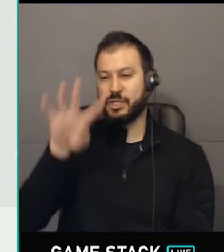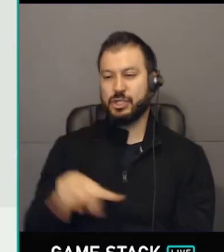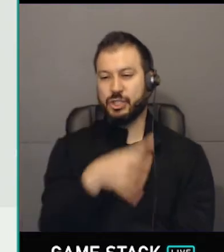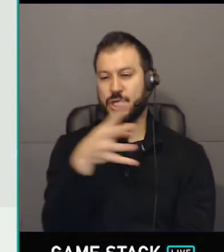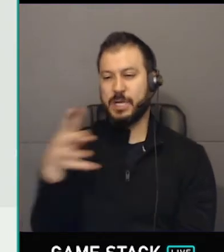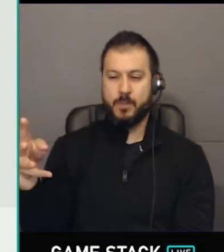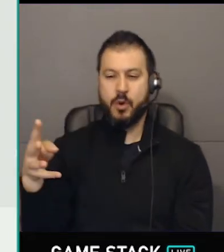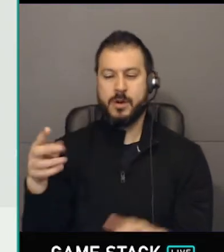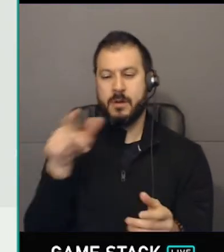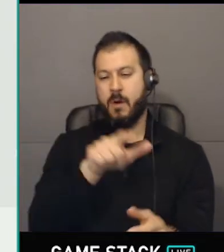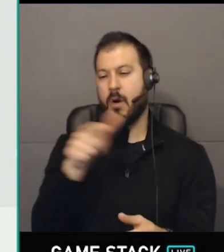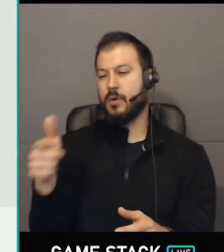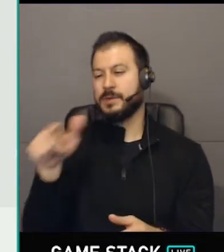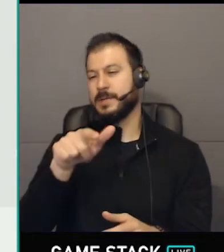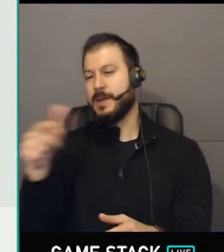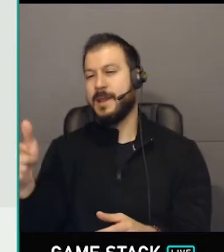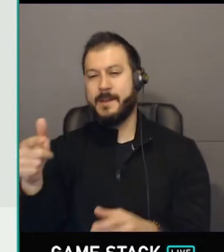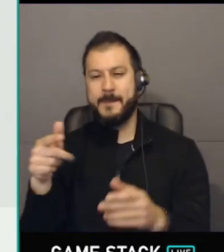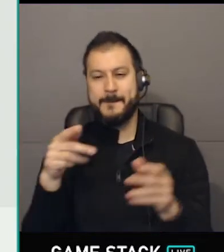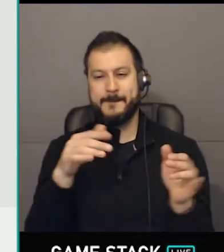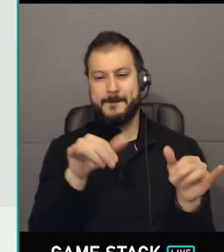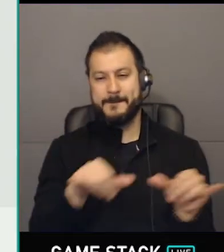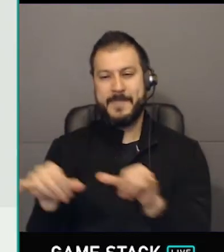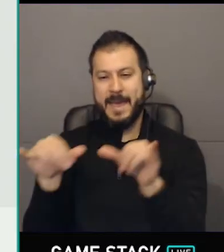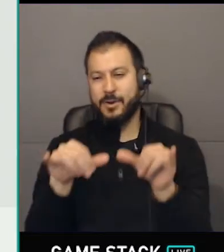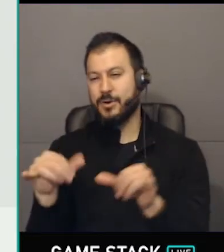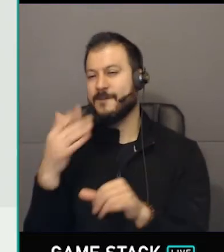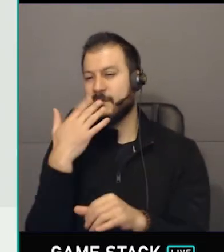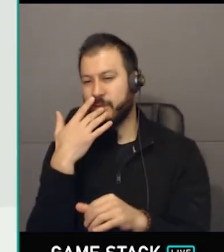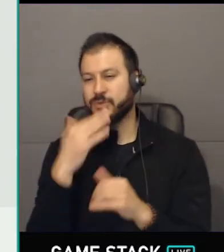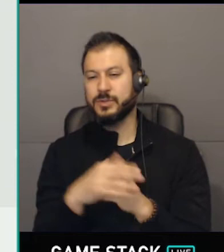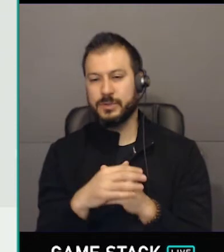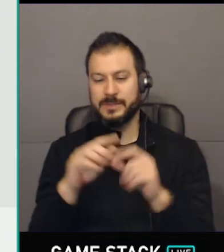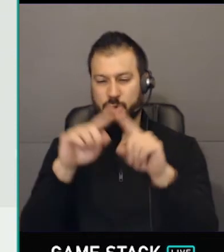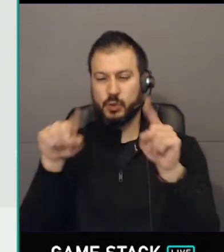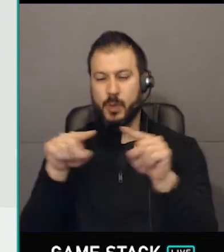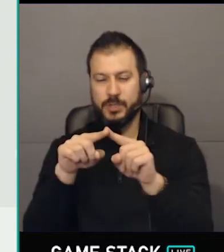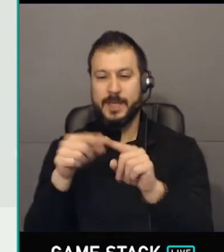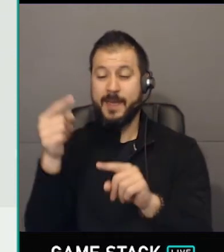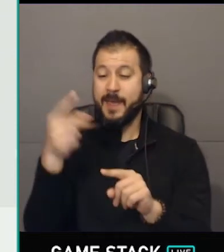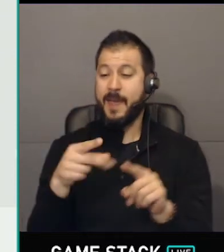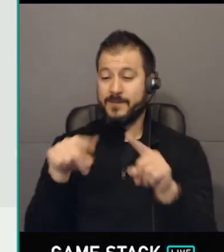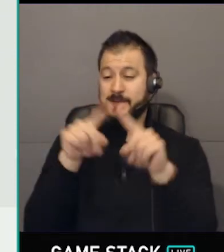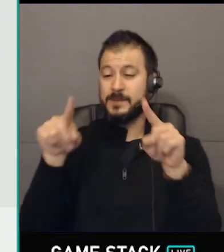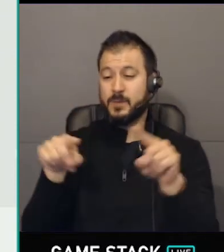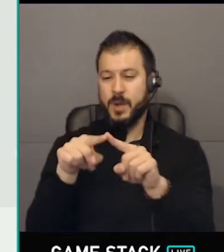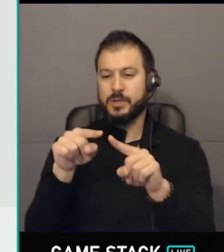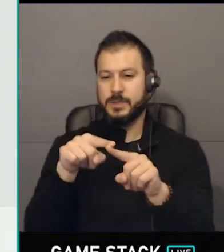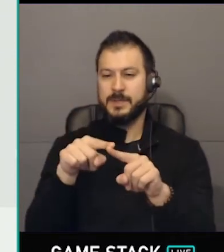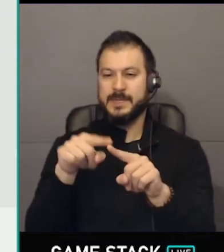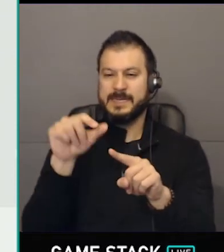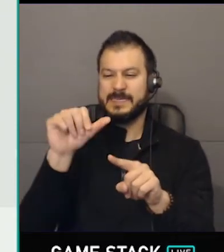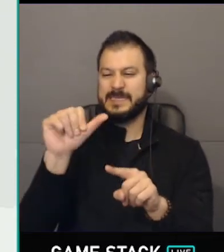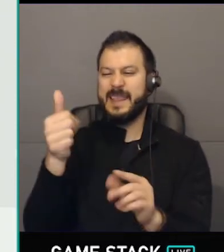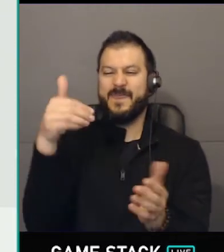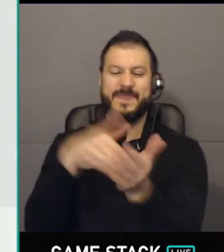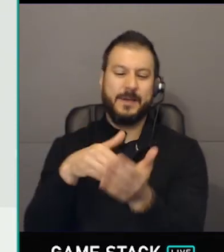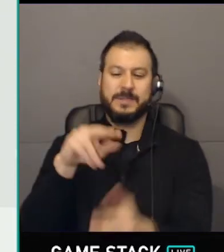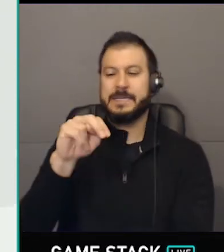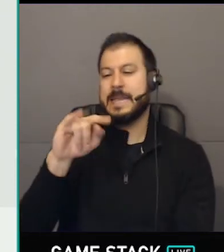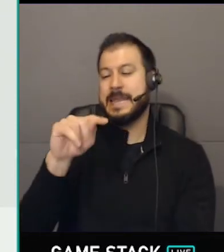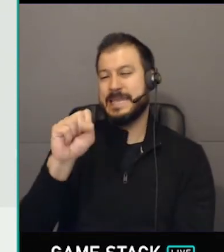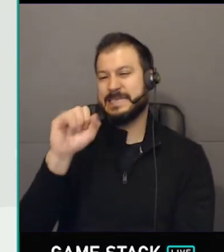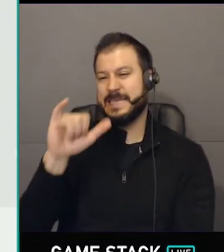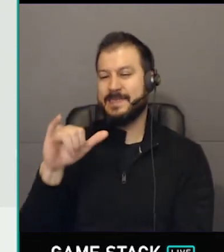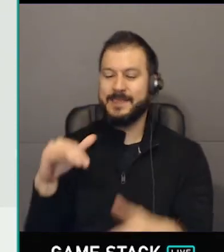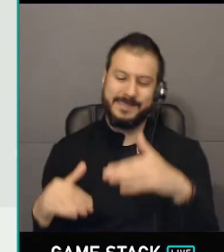of squares. When measuring maximum luminance, half of the squares on this checkerboard are at 10,000 nits, which is the maximum valid